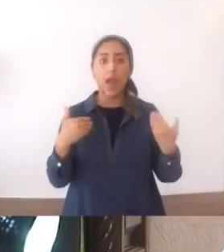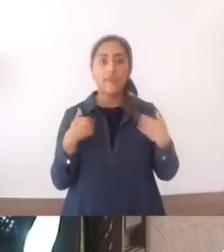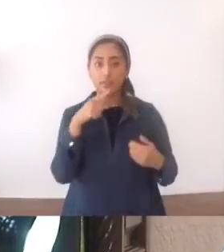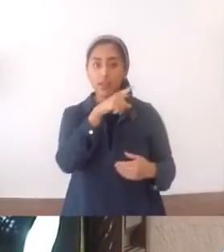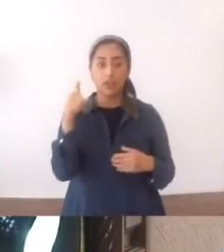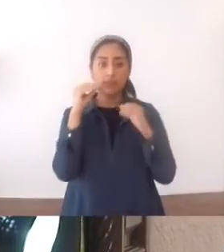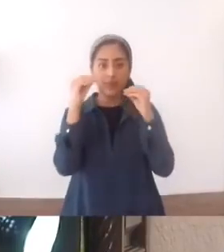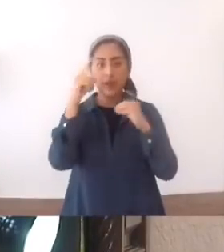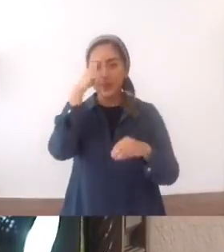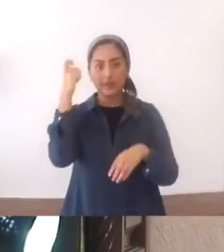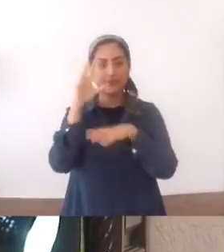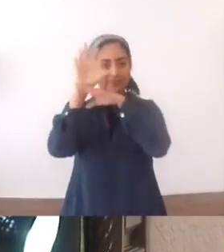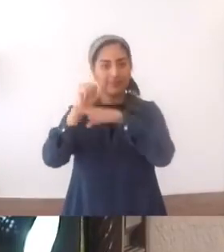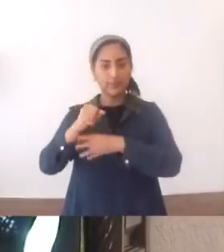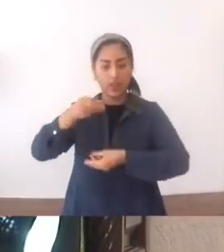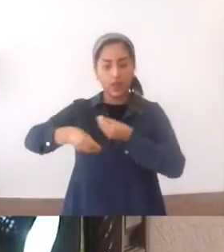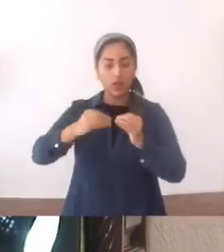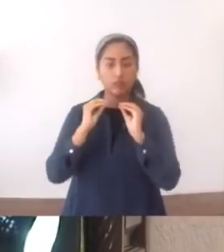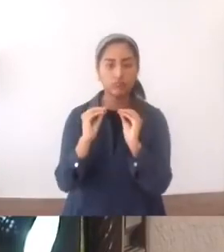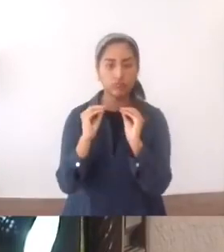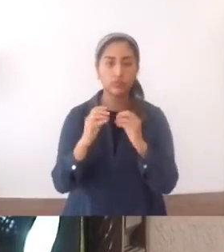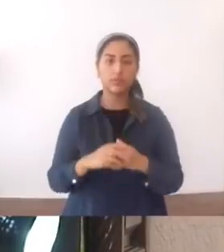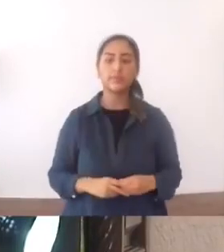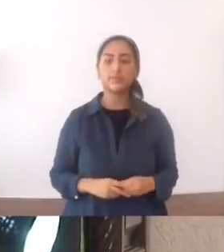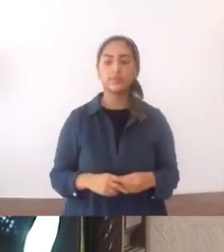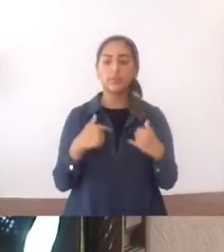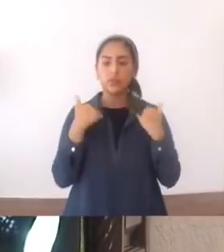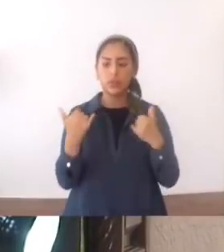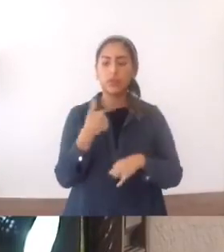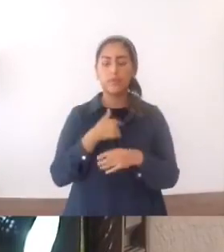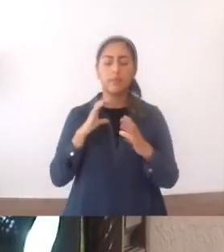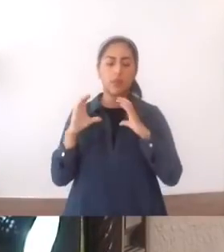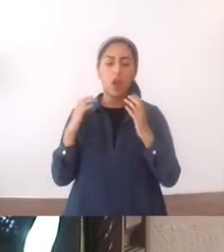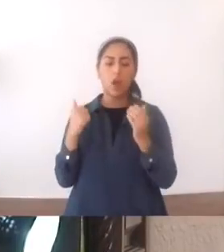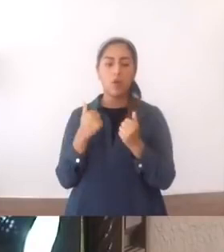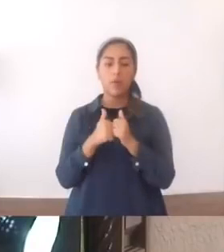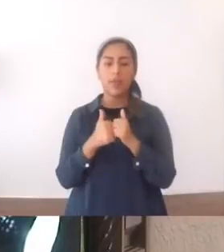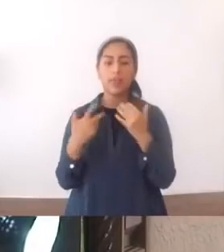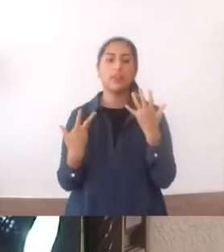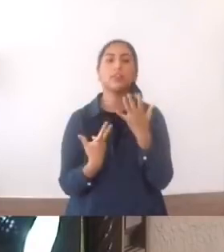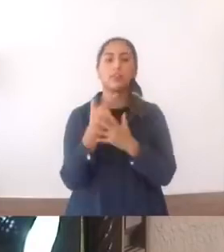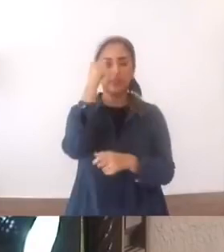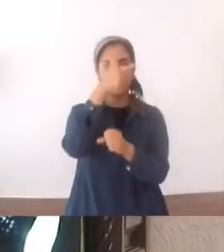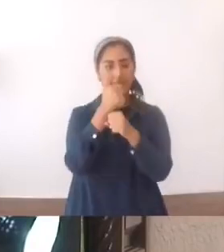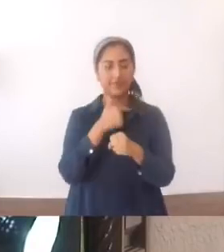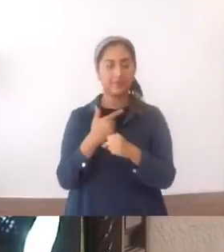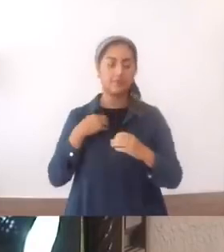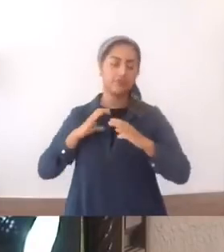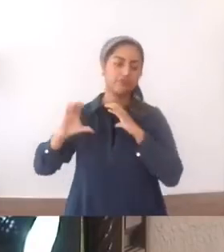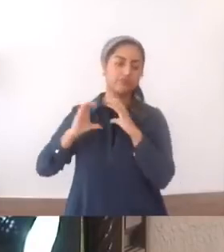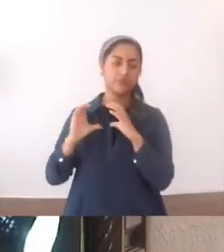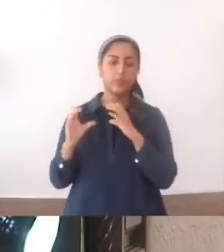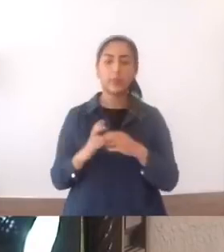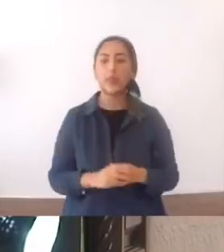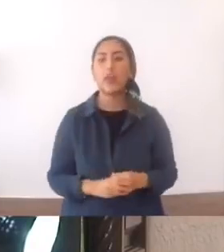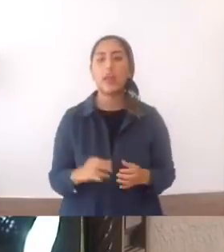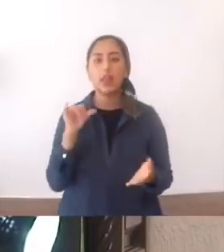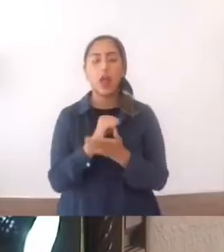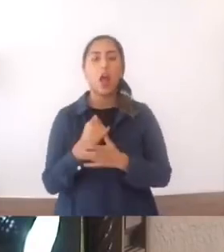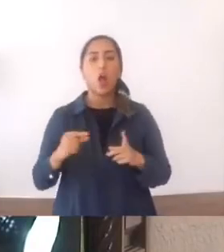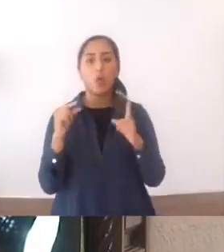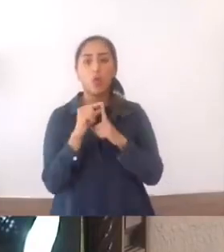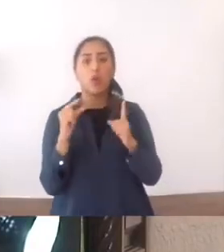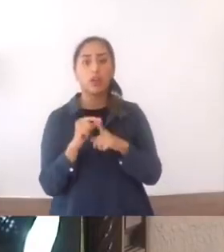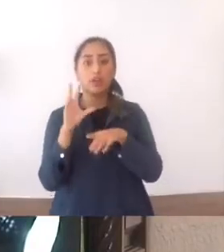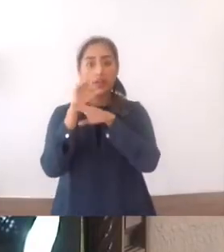Te han enseñado esto por tradición. They have taught you this because of tradition. Hoy platicaba con unos nuevos hermanos Today I was talking with some